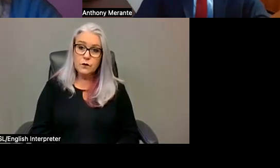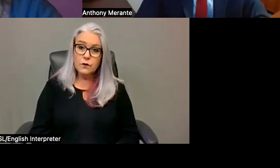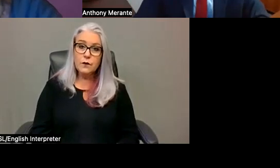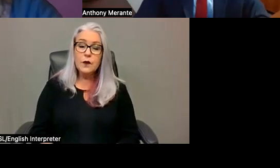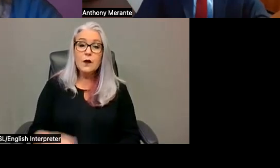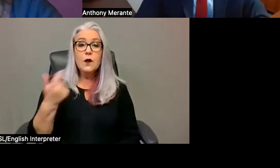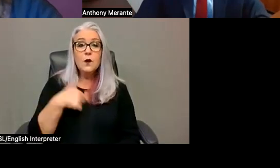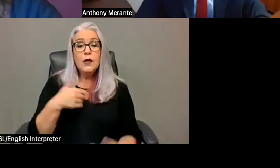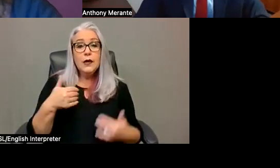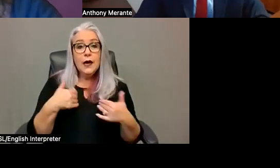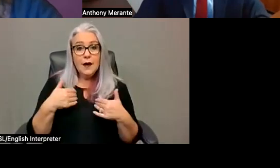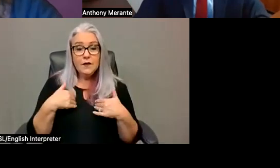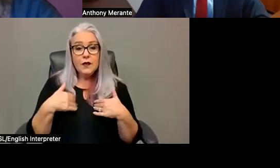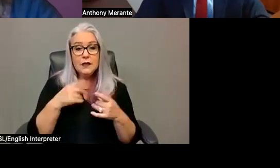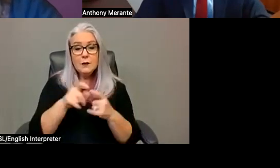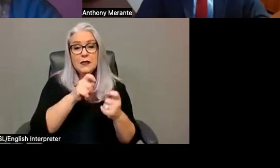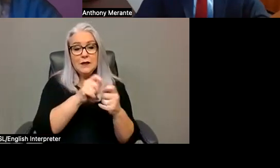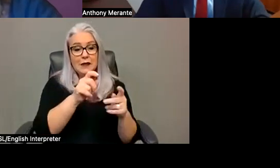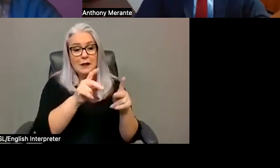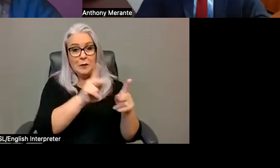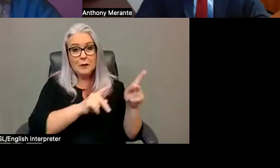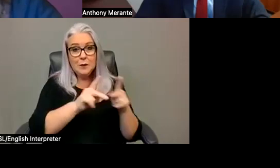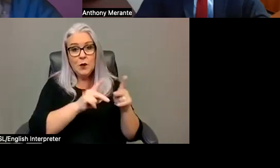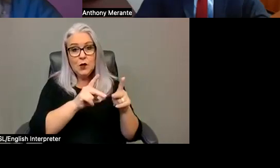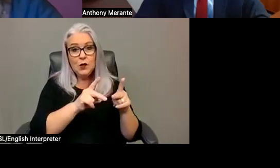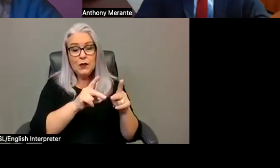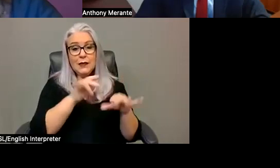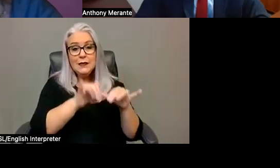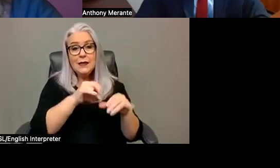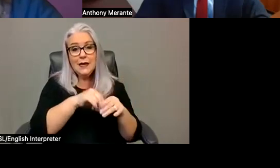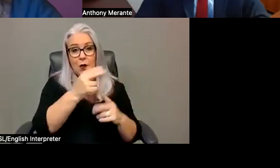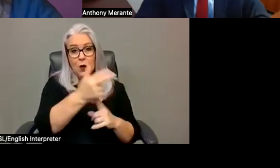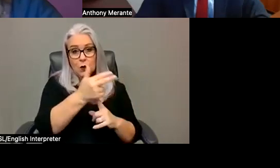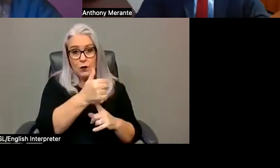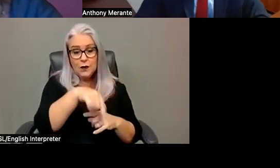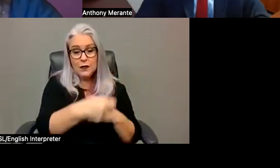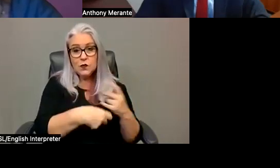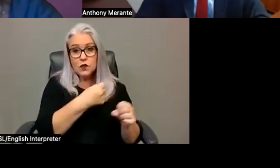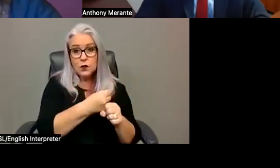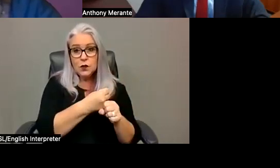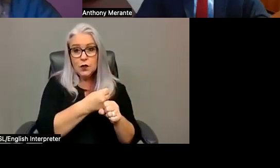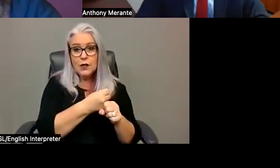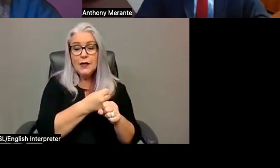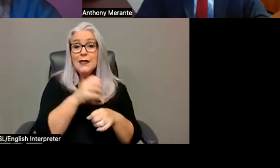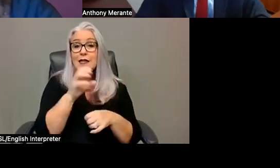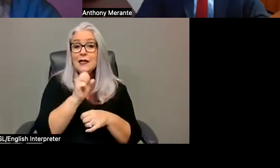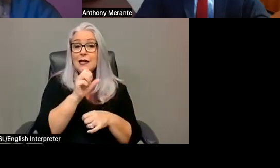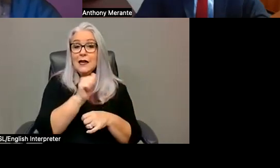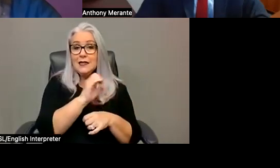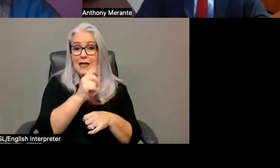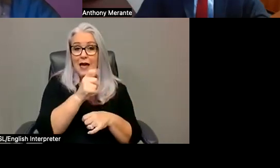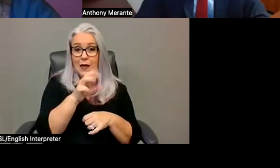year. What services have been provided to them, and how would you propose to deal with asylum seekers in the